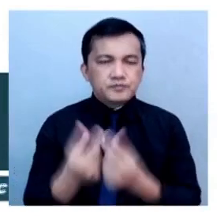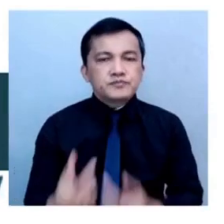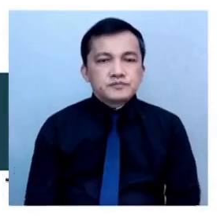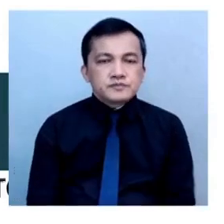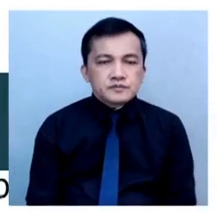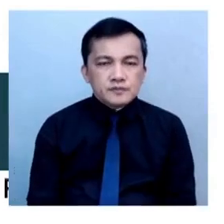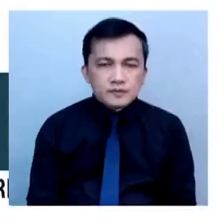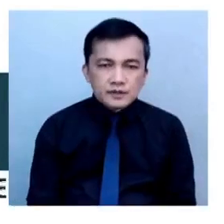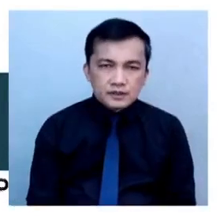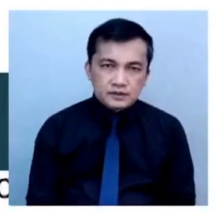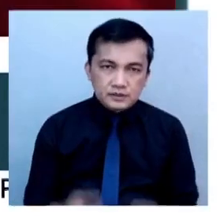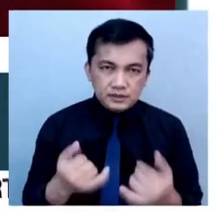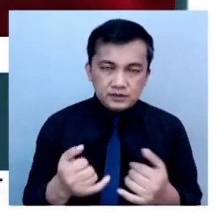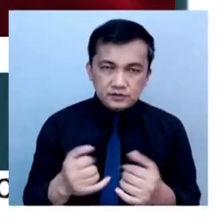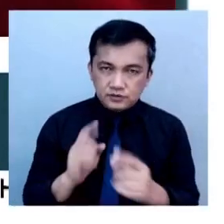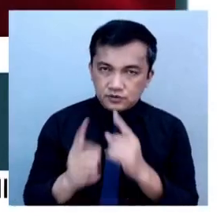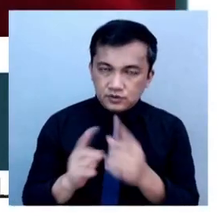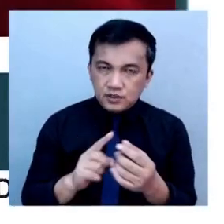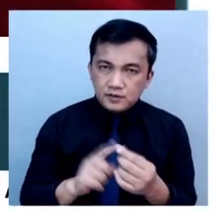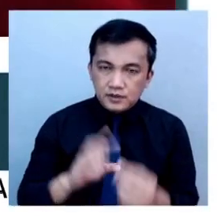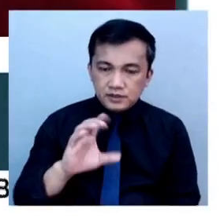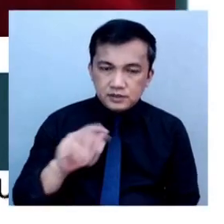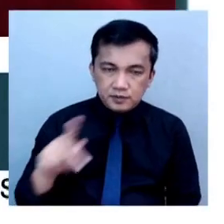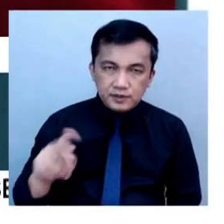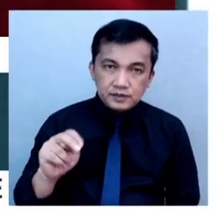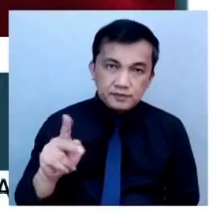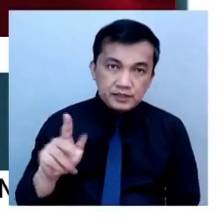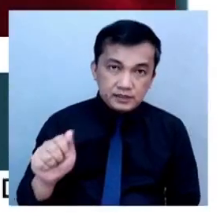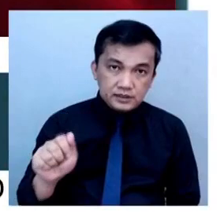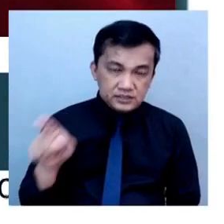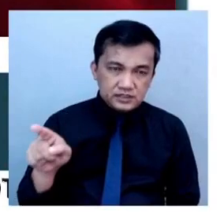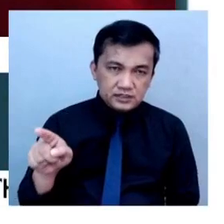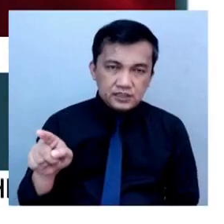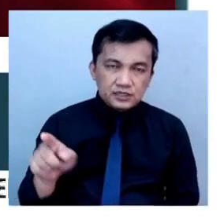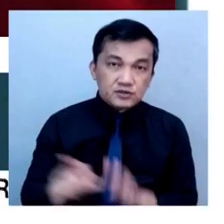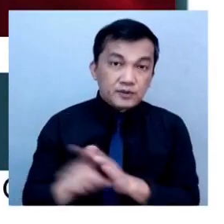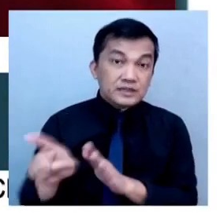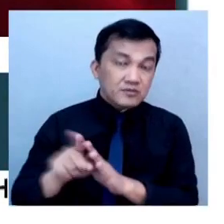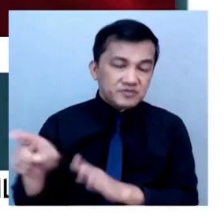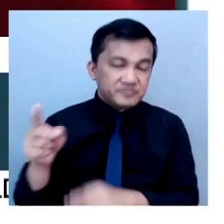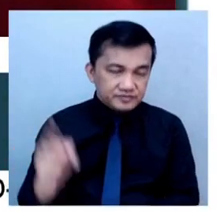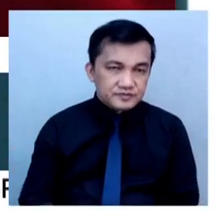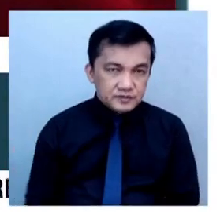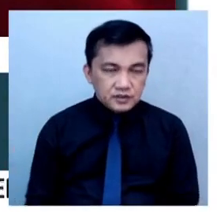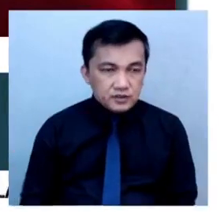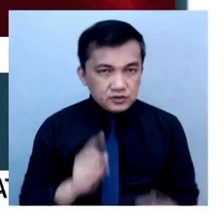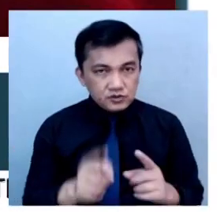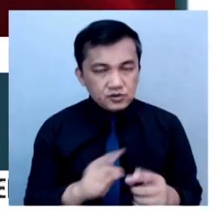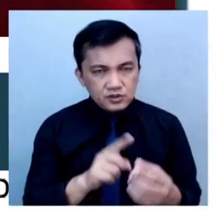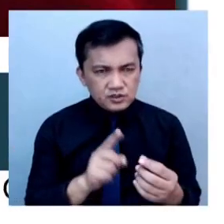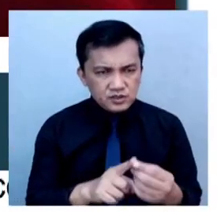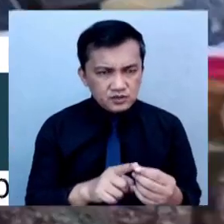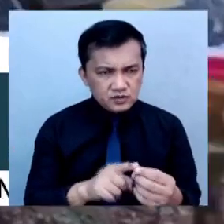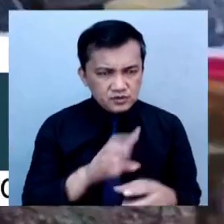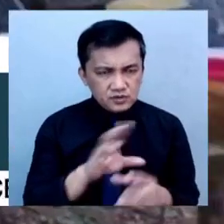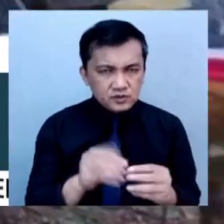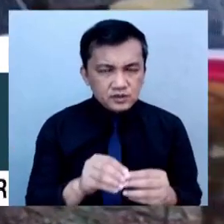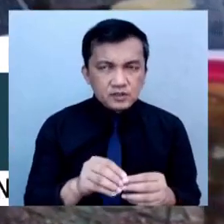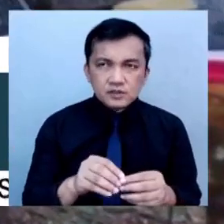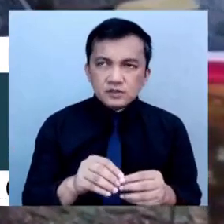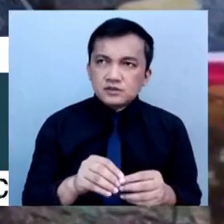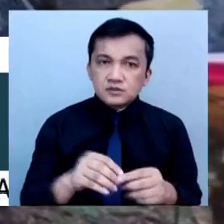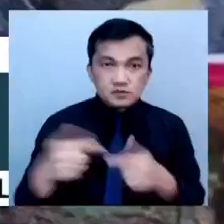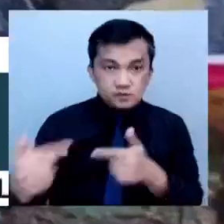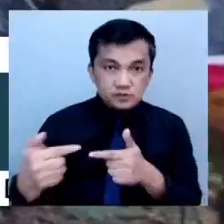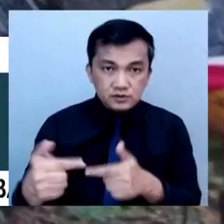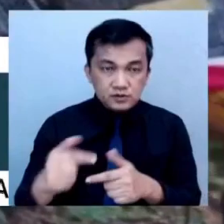now, when you talk about the CPP and PA, they are on the run. When you talk about the encounter in Bukidnon, you will see